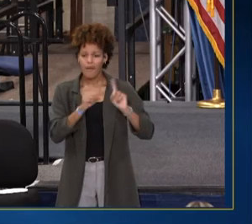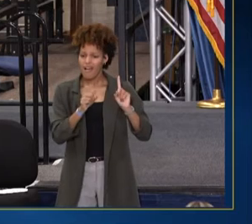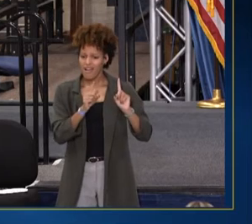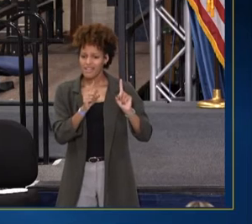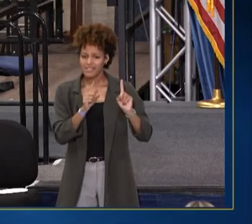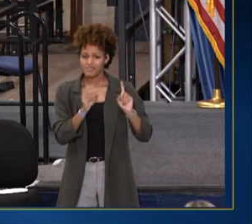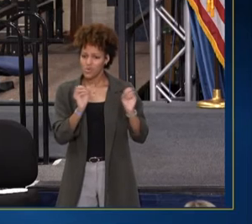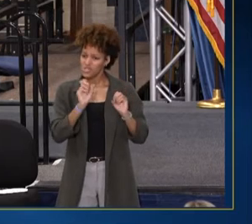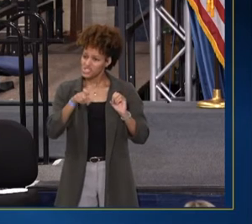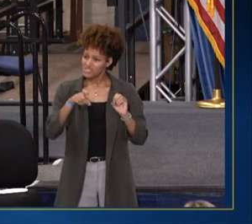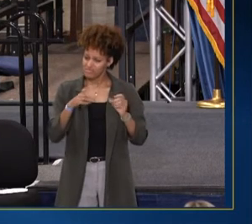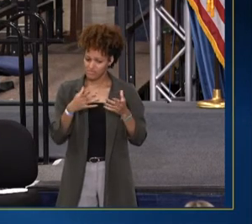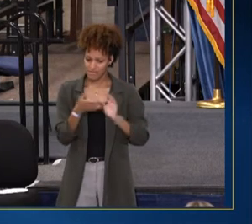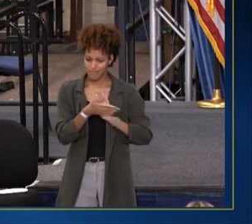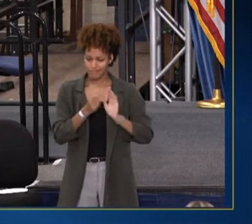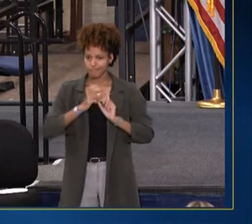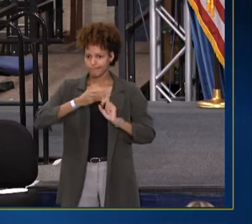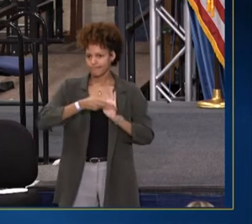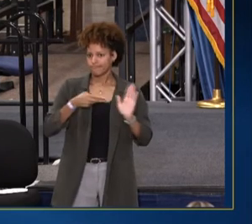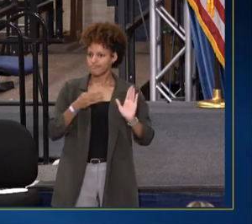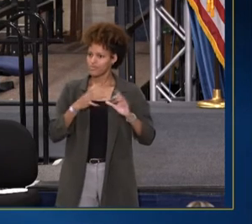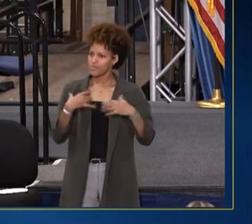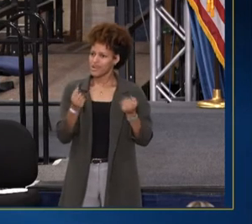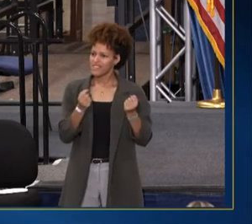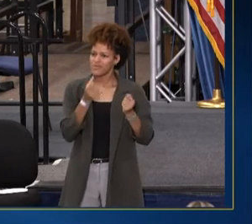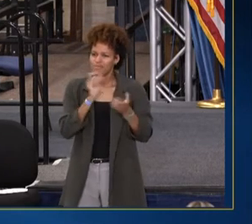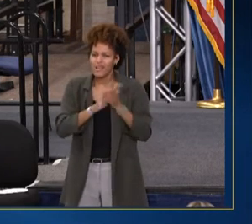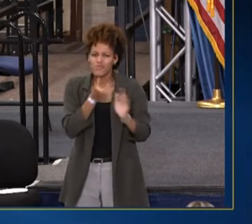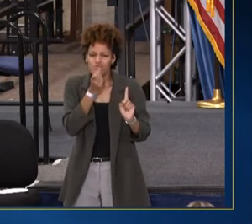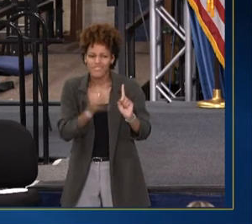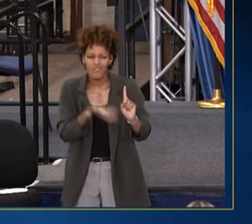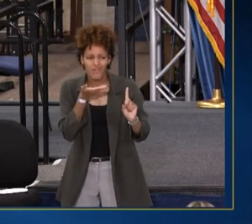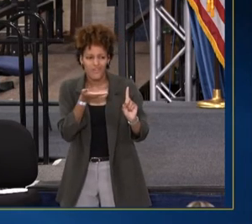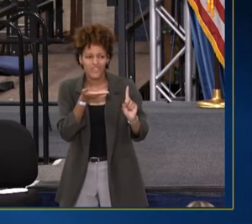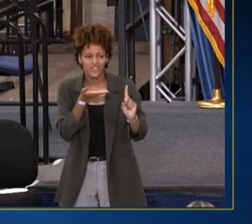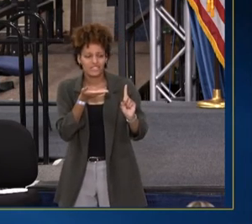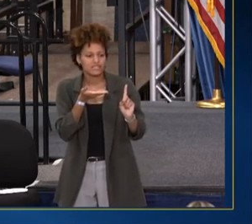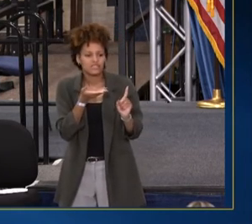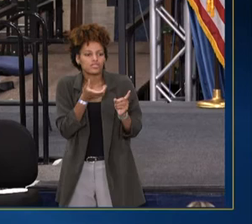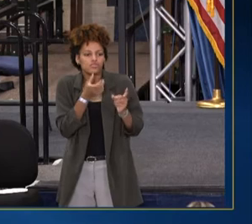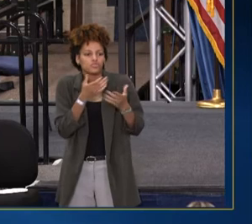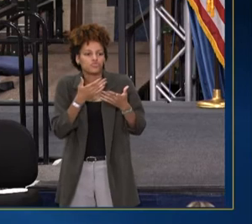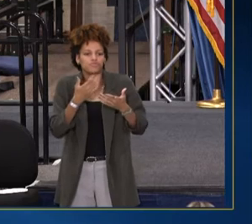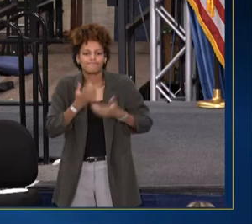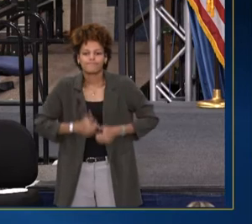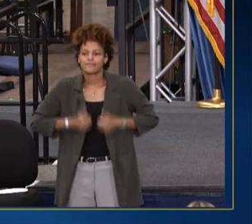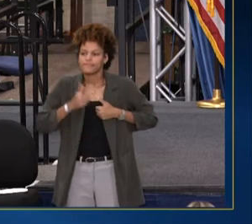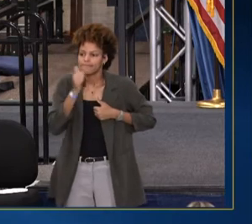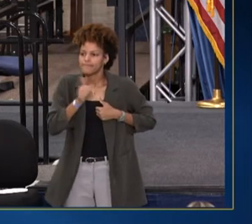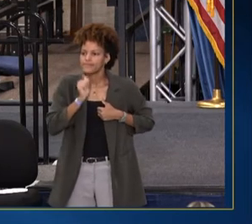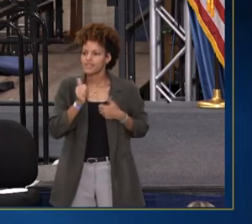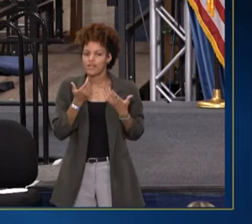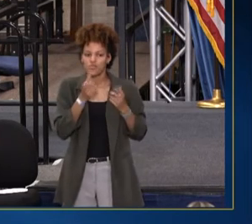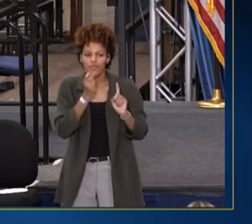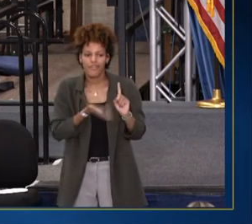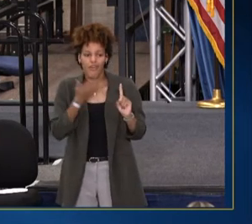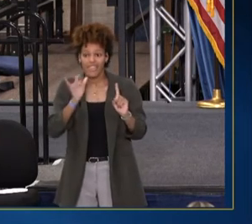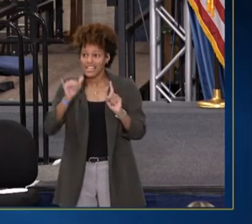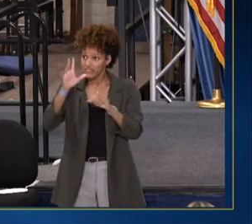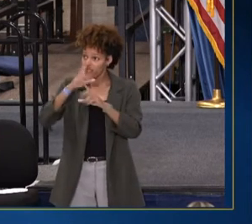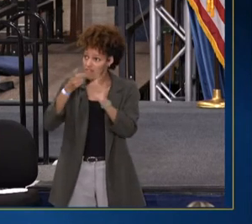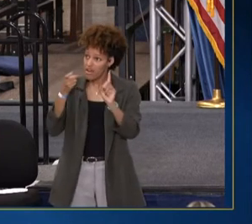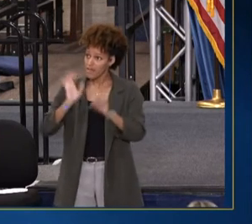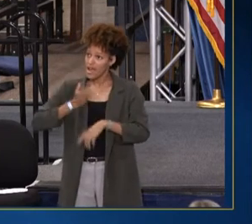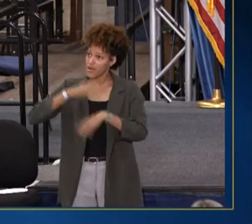to be brave just to be who they are, just to be themselves. That's coming from the commander-in-chief, the